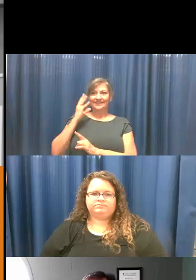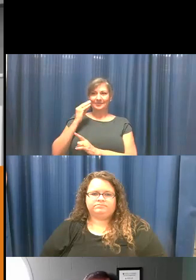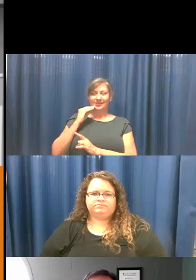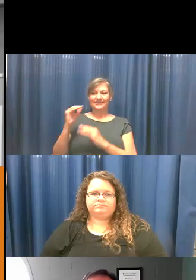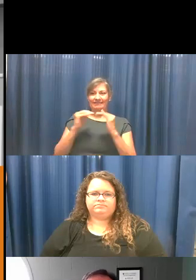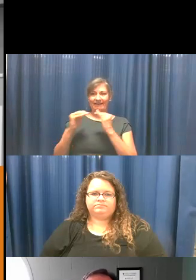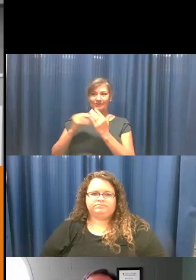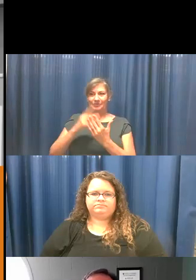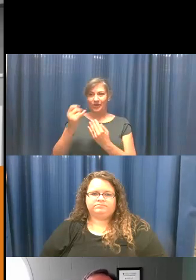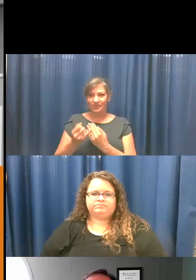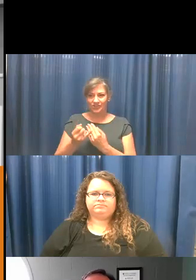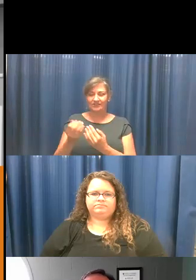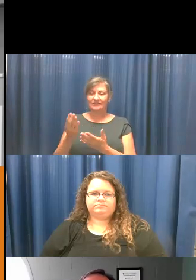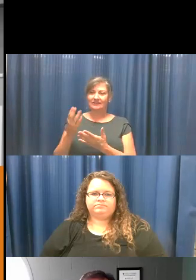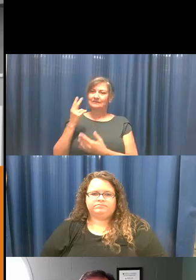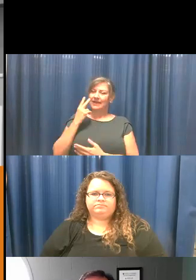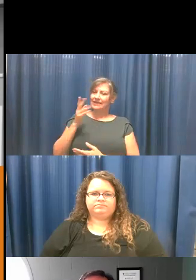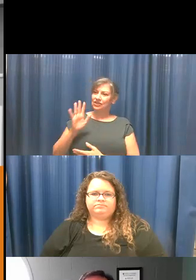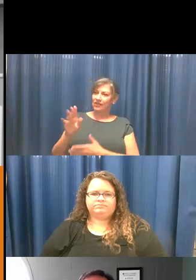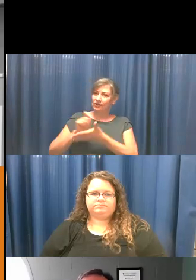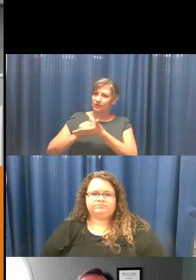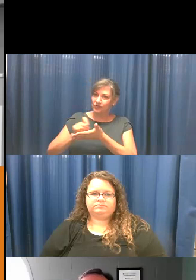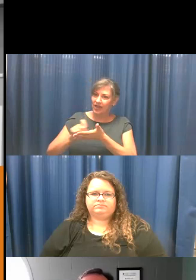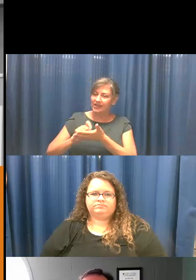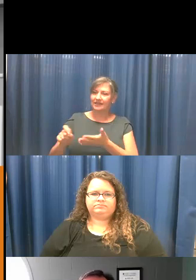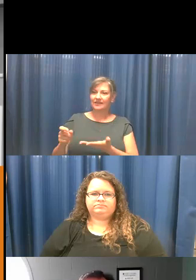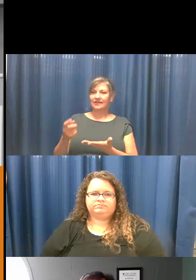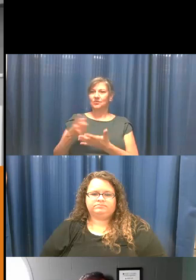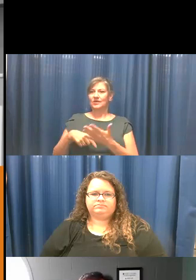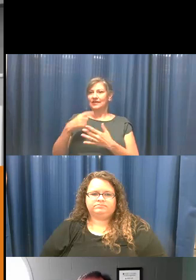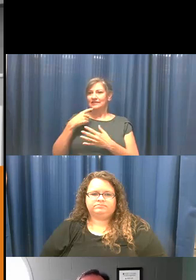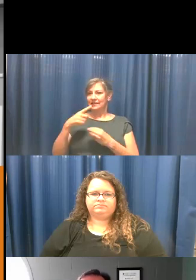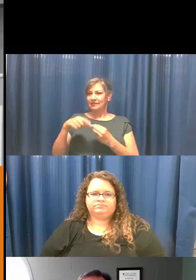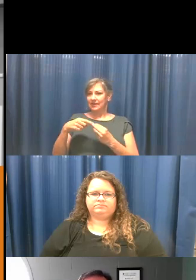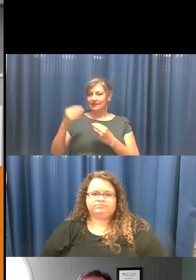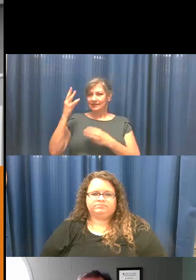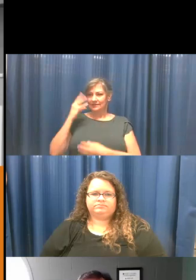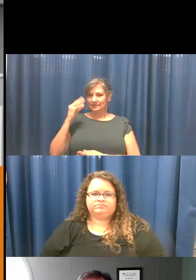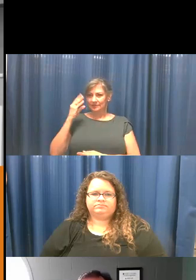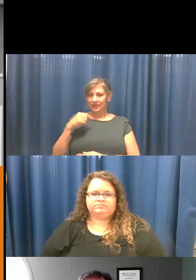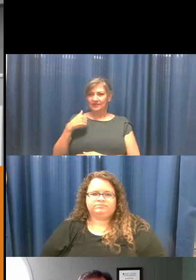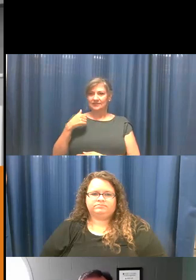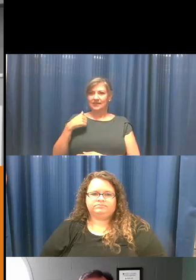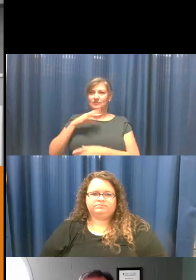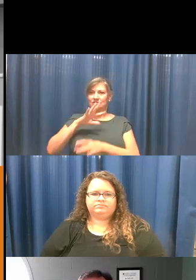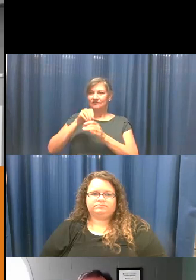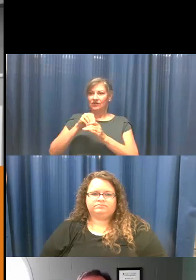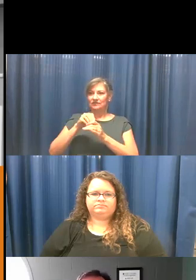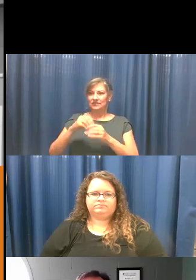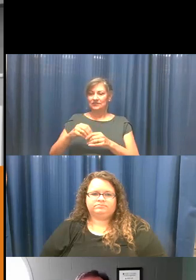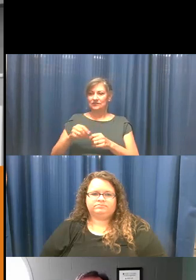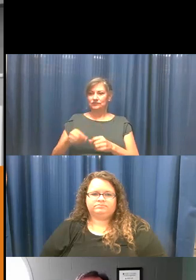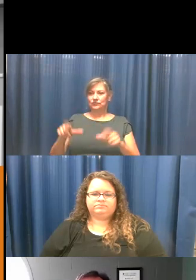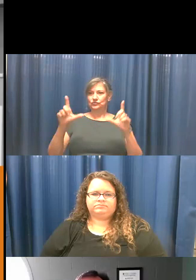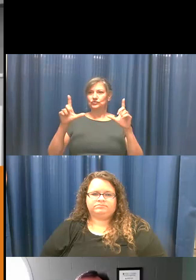And I saw some of their writing and what they shared about their experience. I got to be in a Zoom meeting with them where they talked a